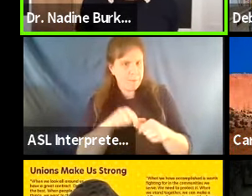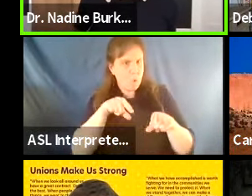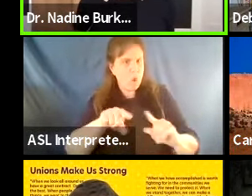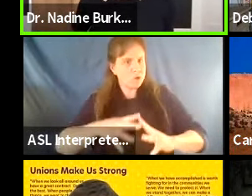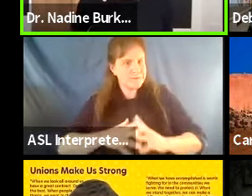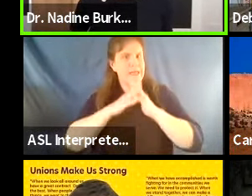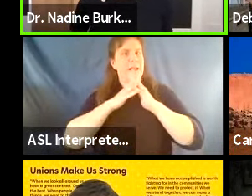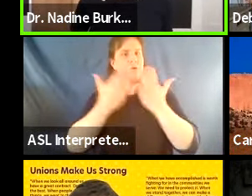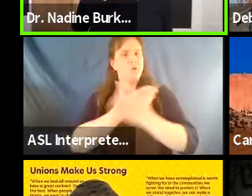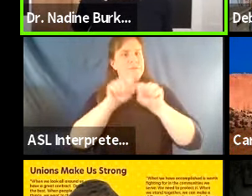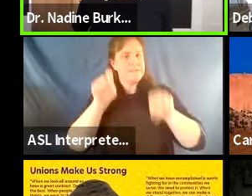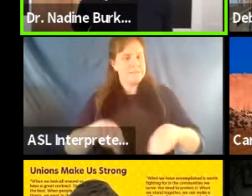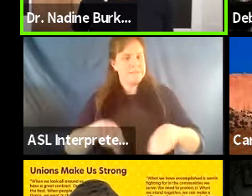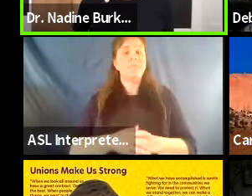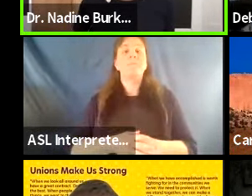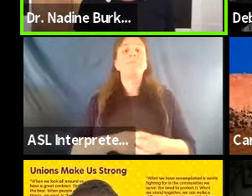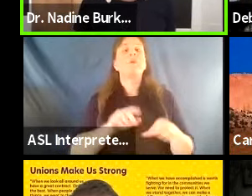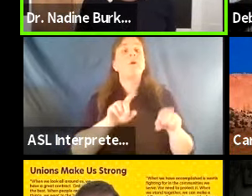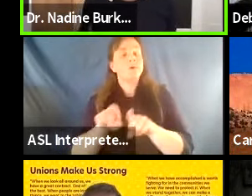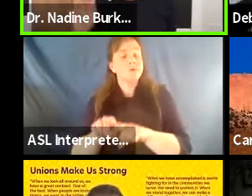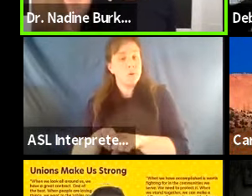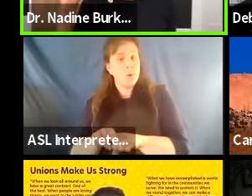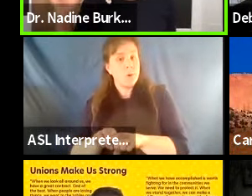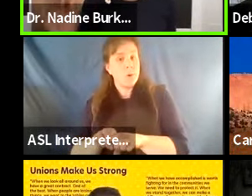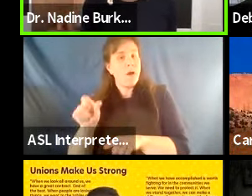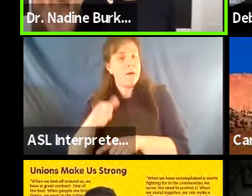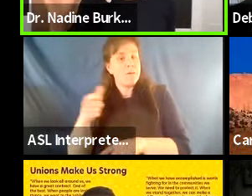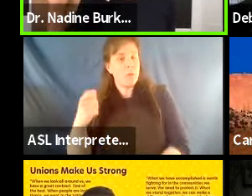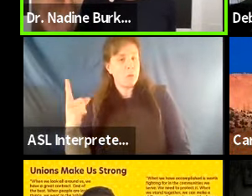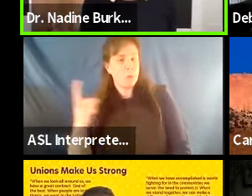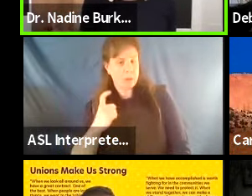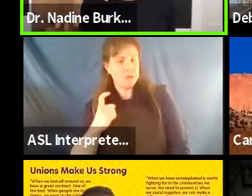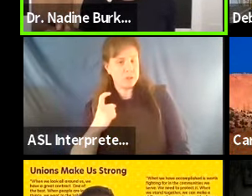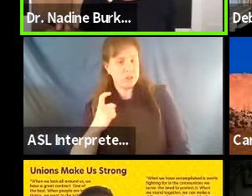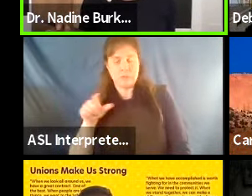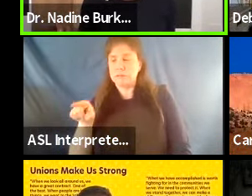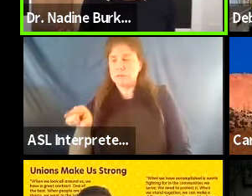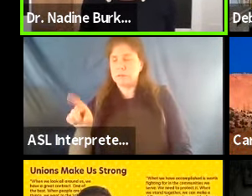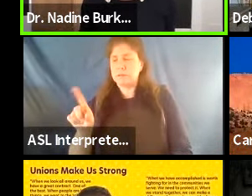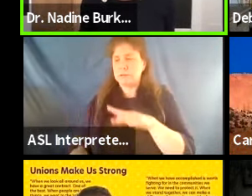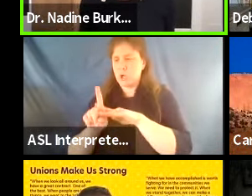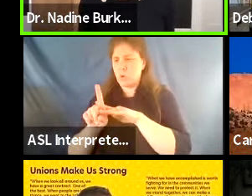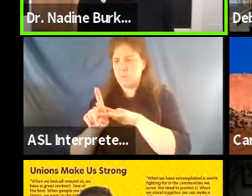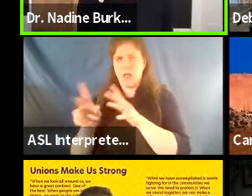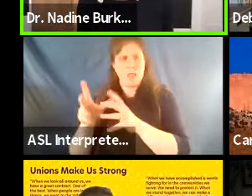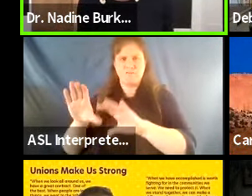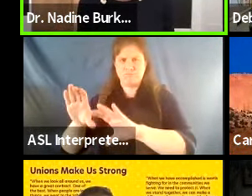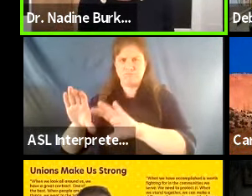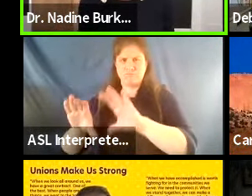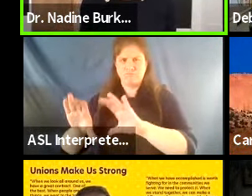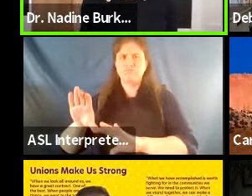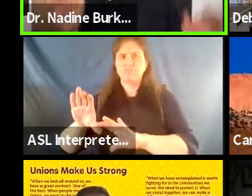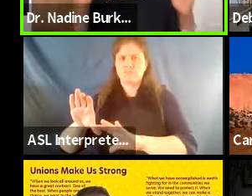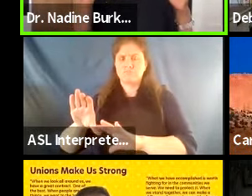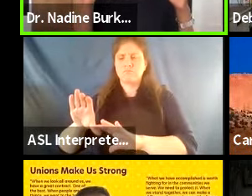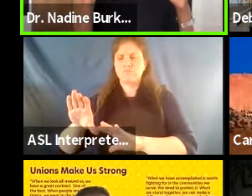system. I also want to speak to a question. There's quite a bit of chat about